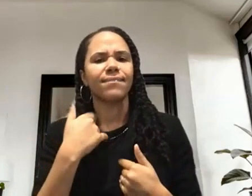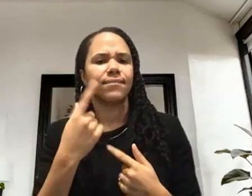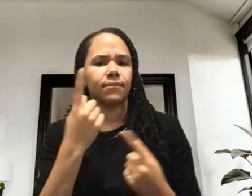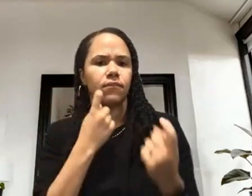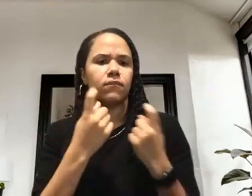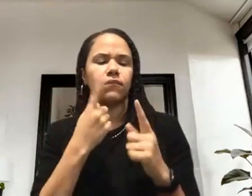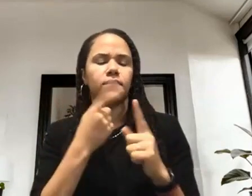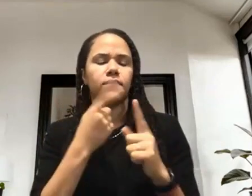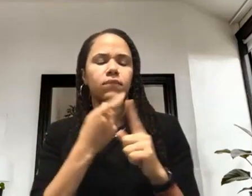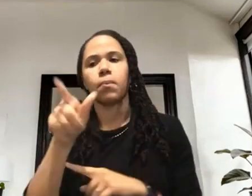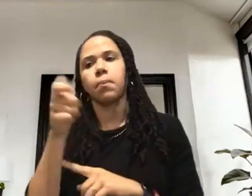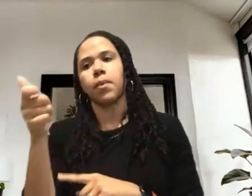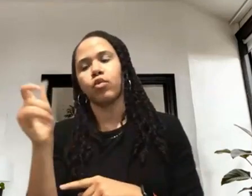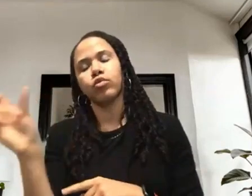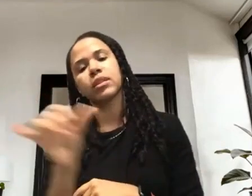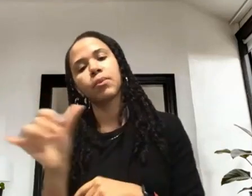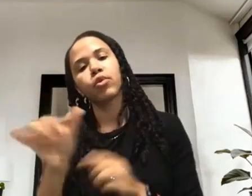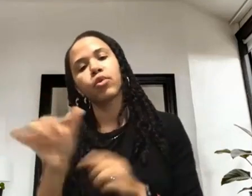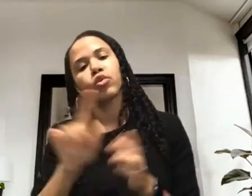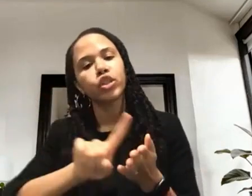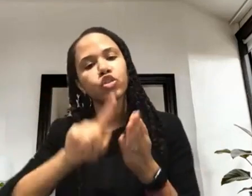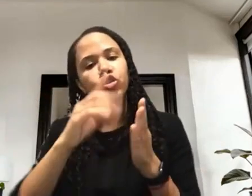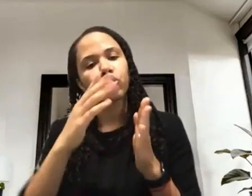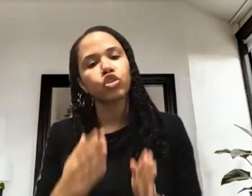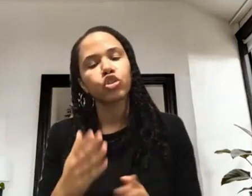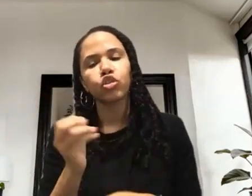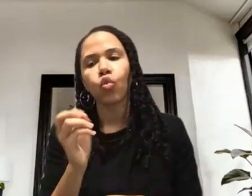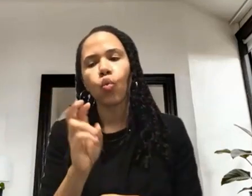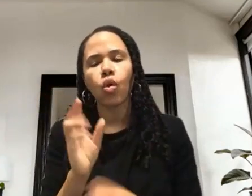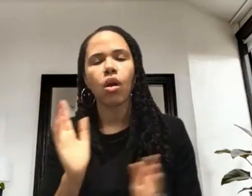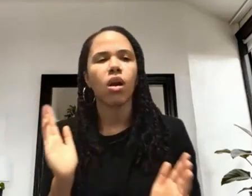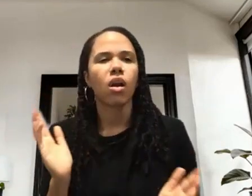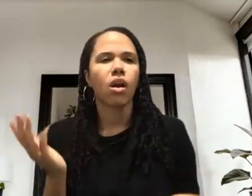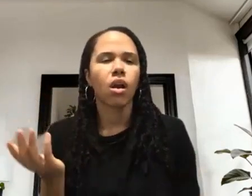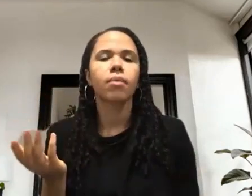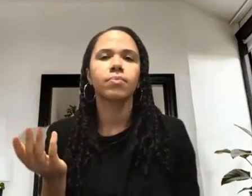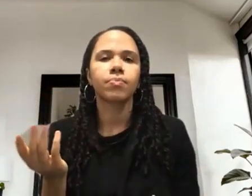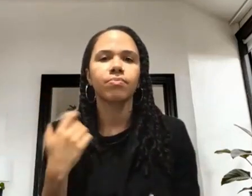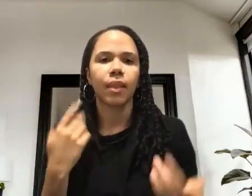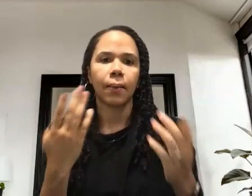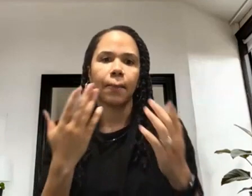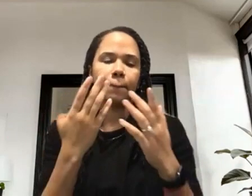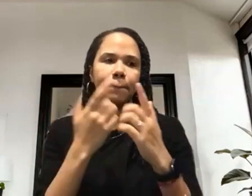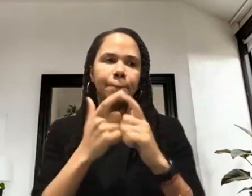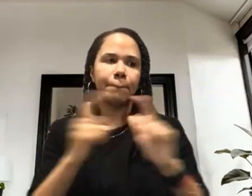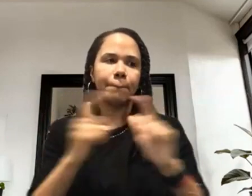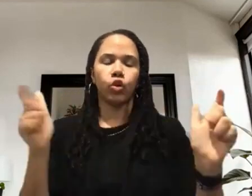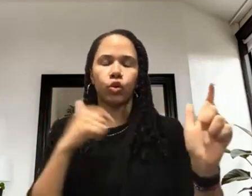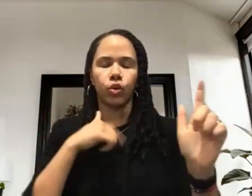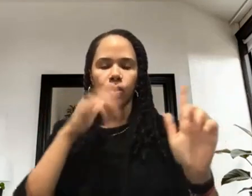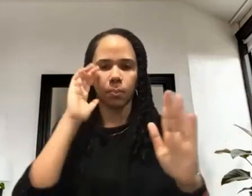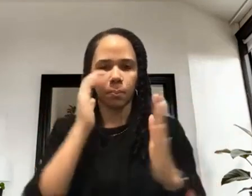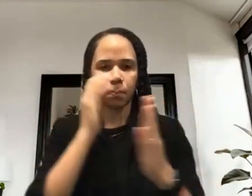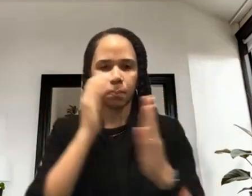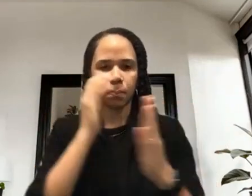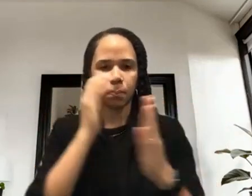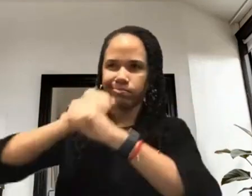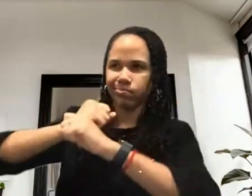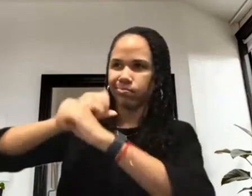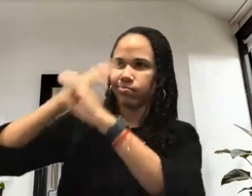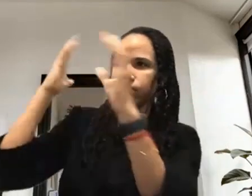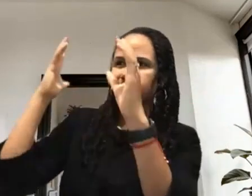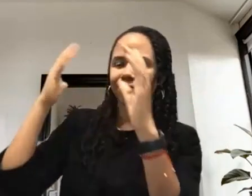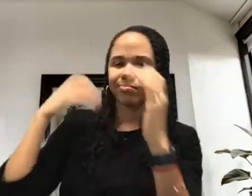don't know, similar researchers? Do you see, is there a bigger picture that is out there, or is that still